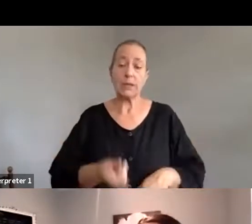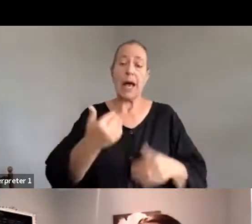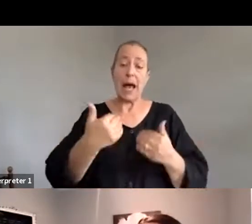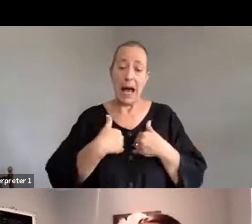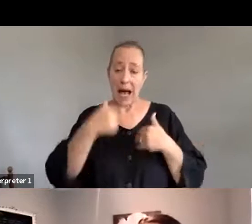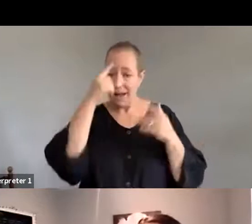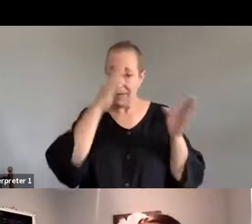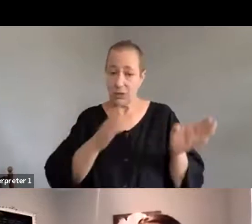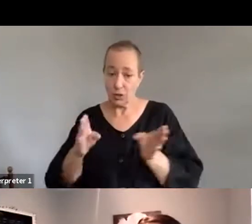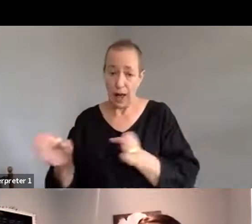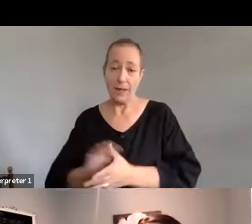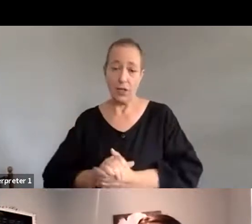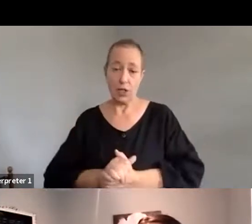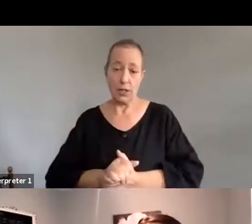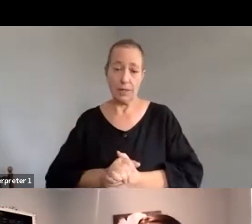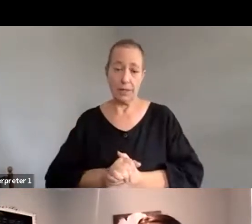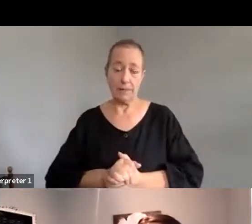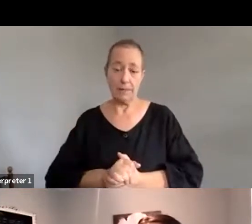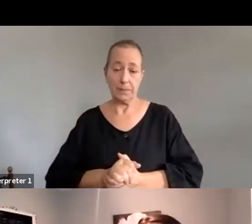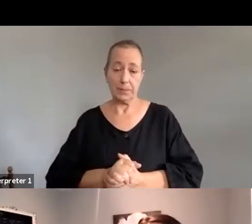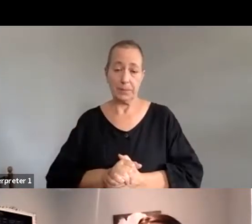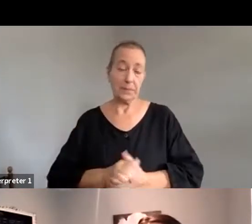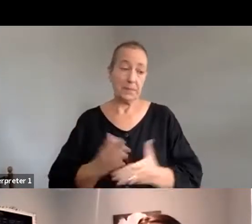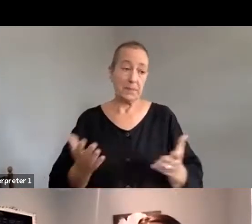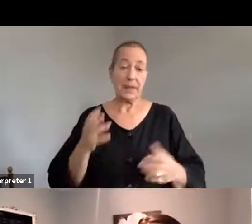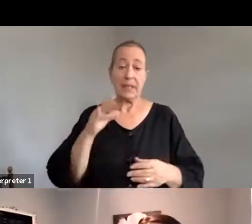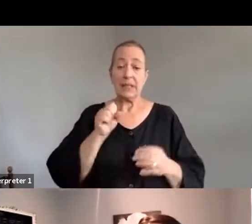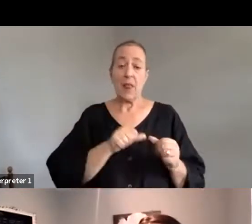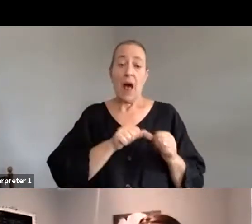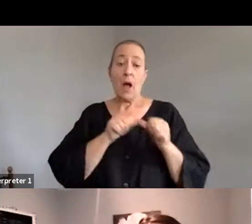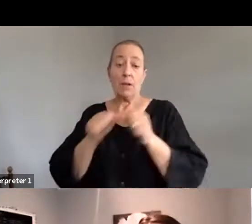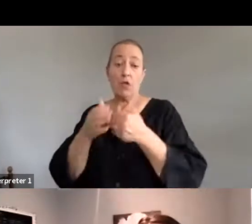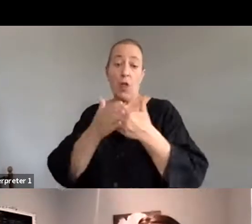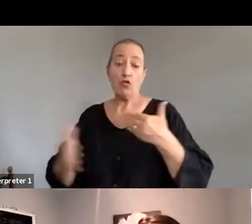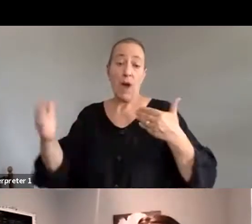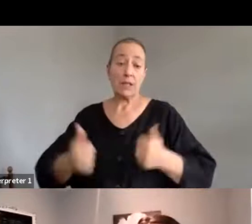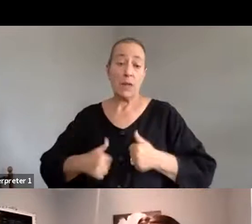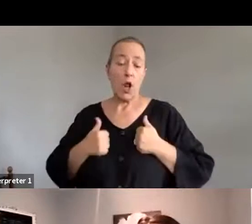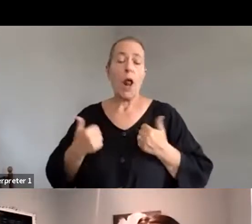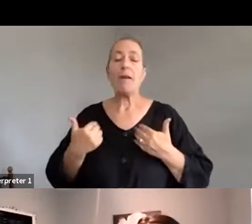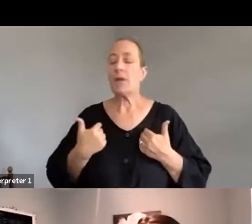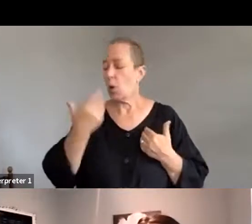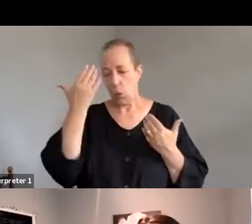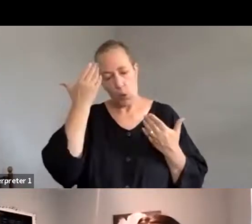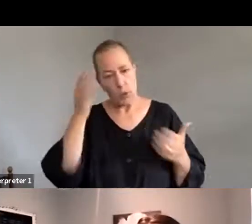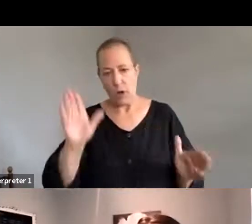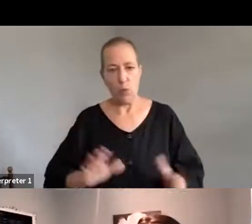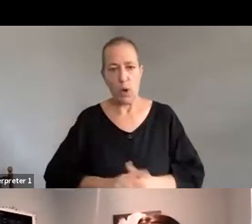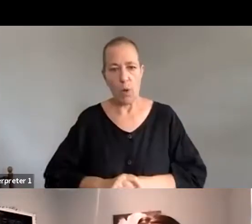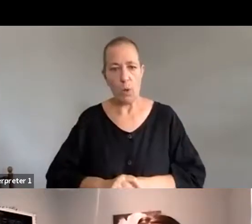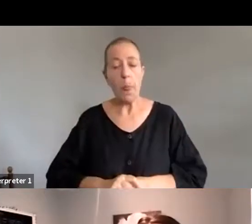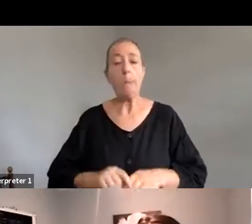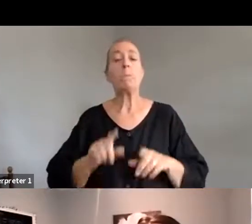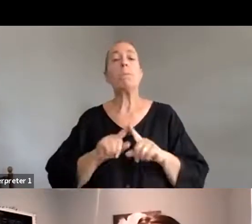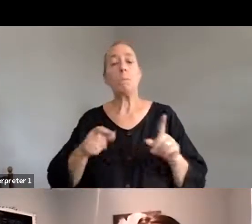Marks about is long haulers going to be permanent for the rest of your life? We don't know. However, we do know that there are a